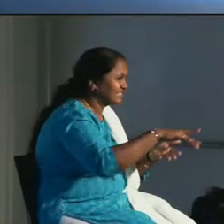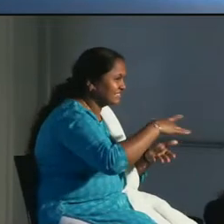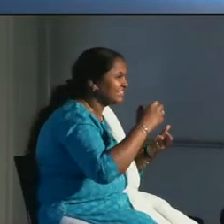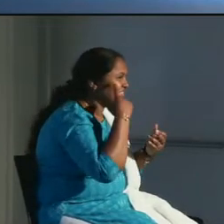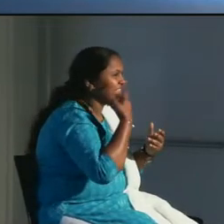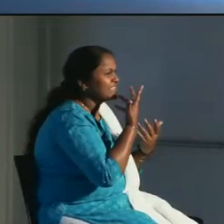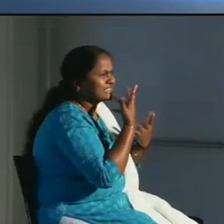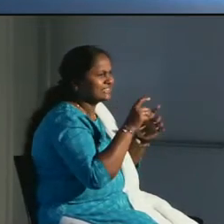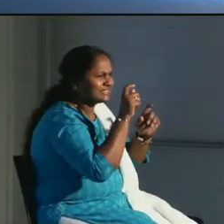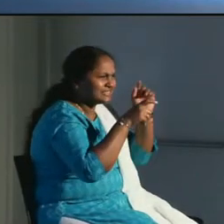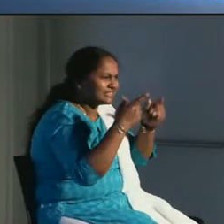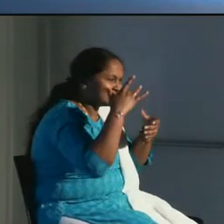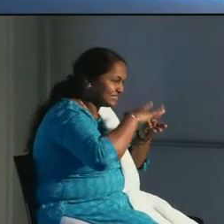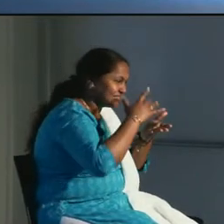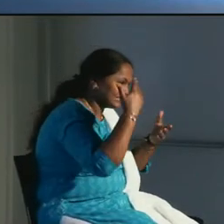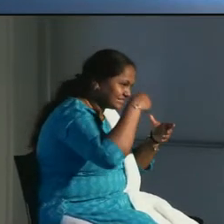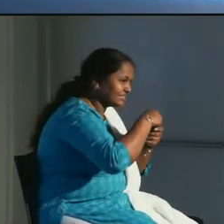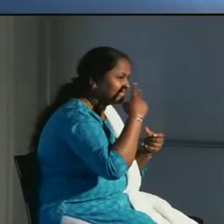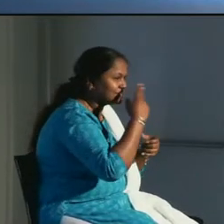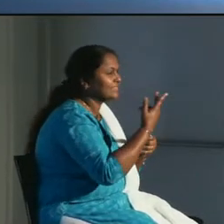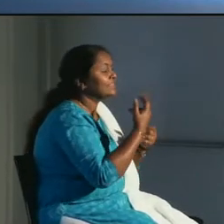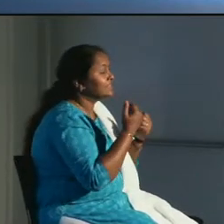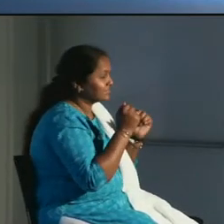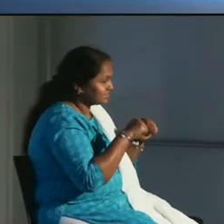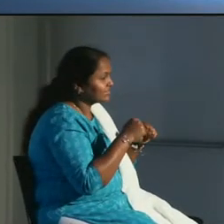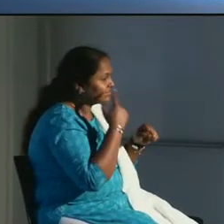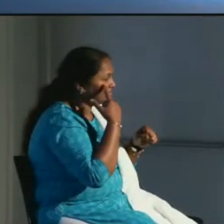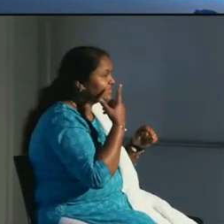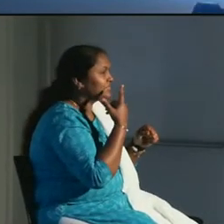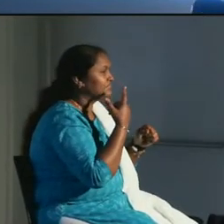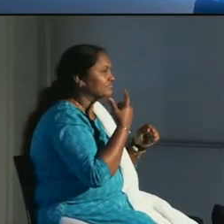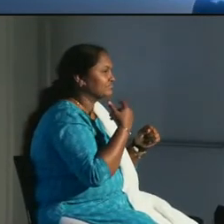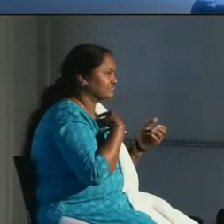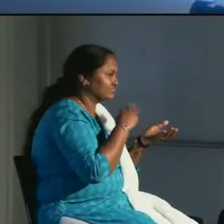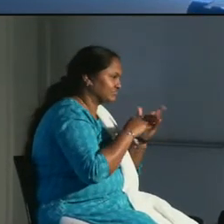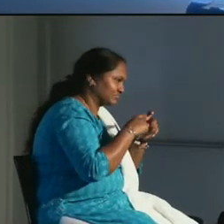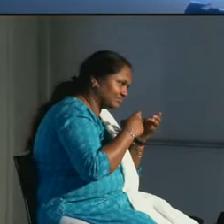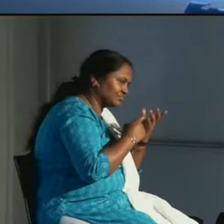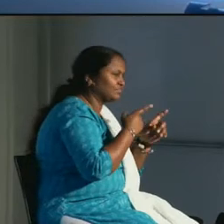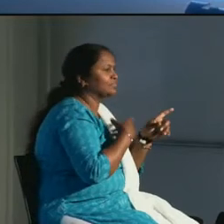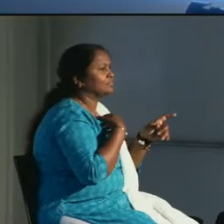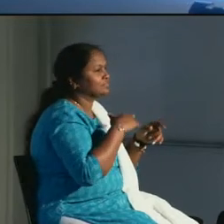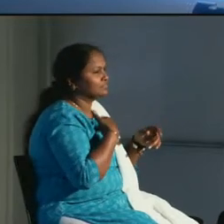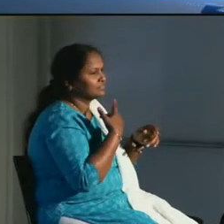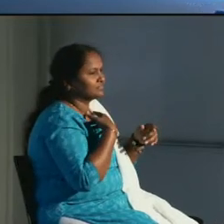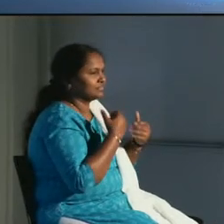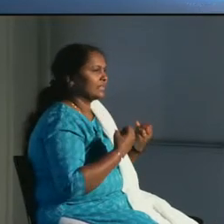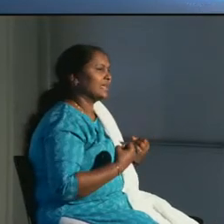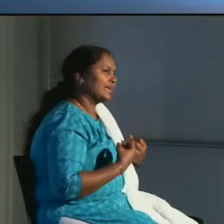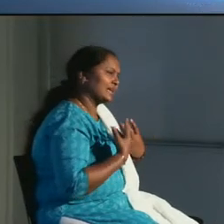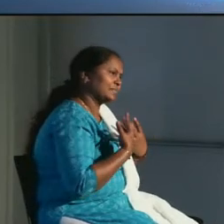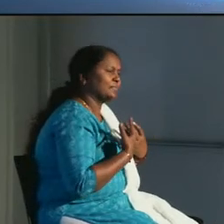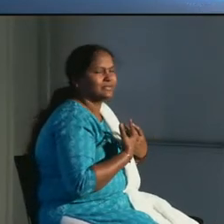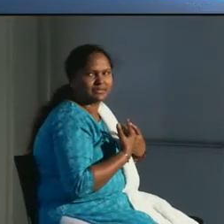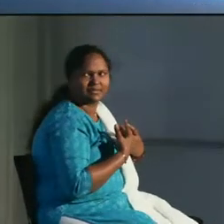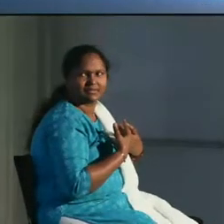air, it's somewhere in between, and I can, you know, just immerse myself within it. And I'm happy. And I want to always be